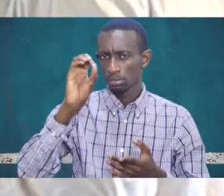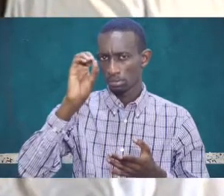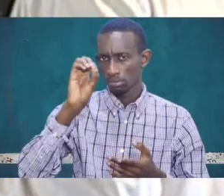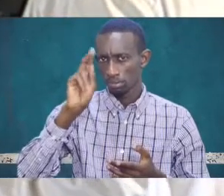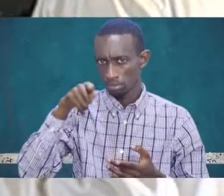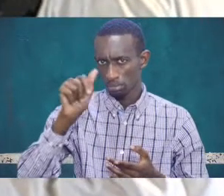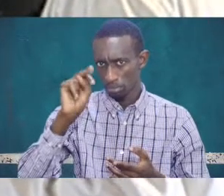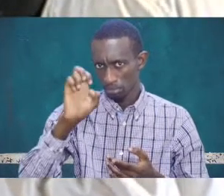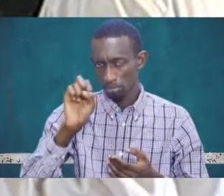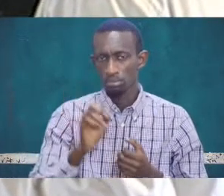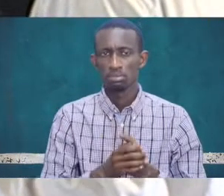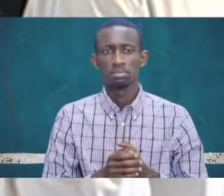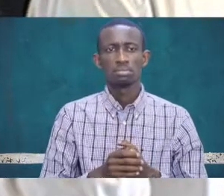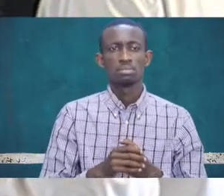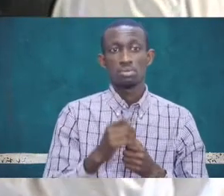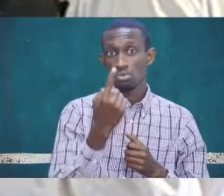1-ol